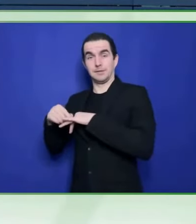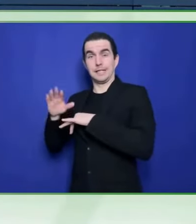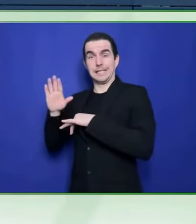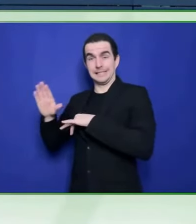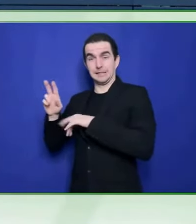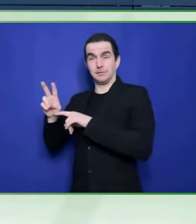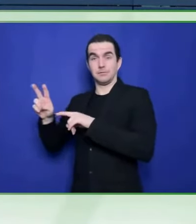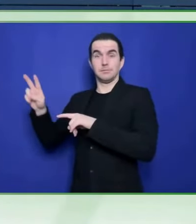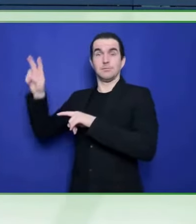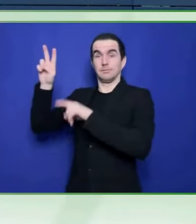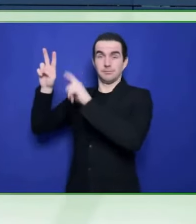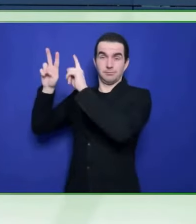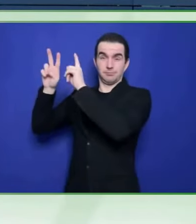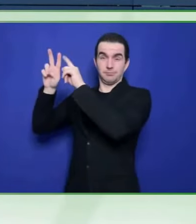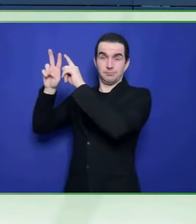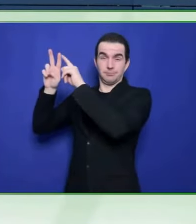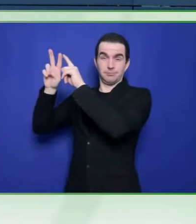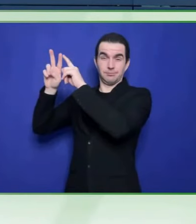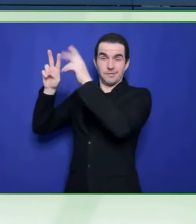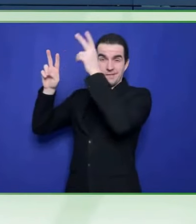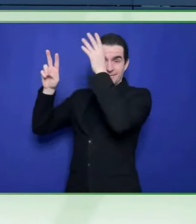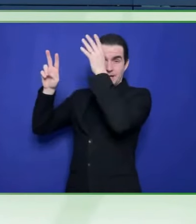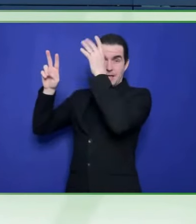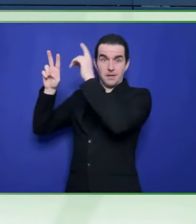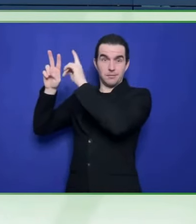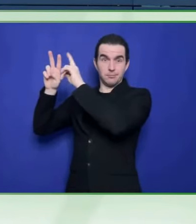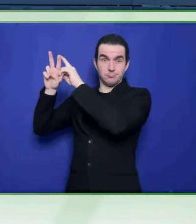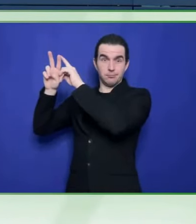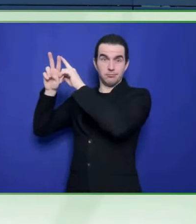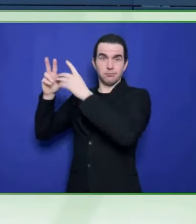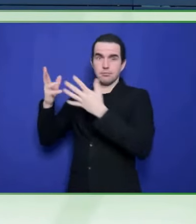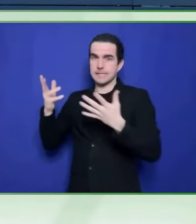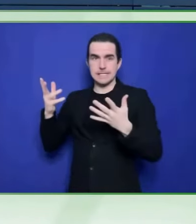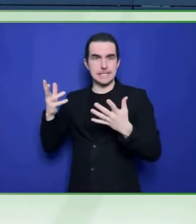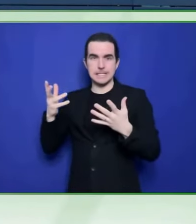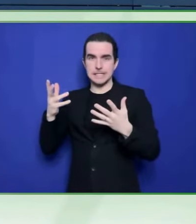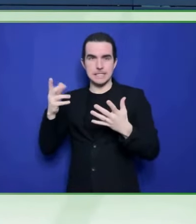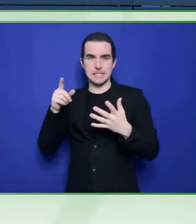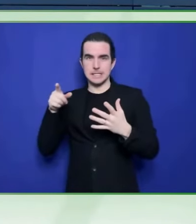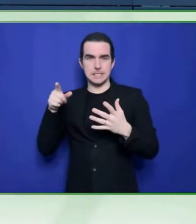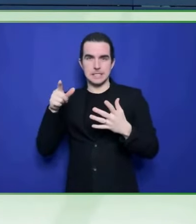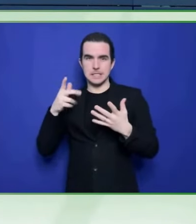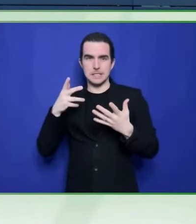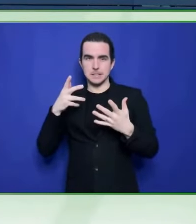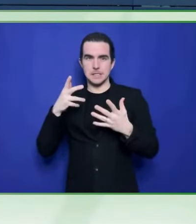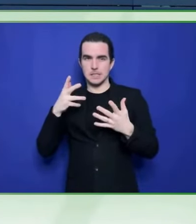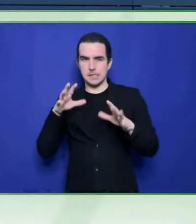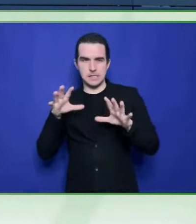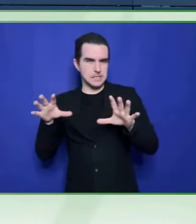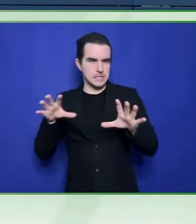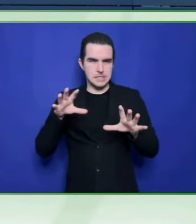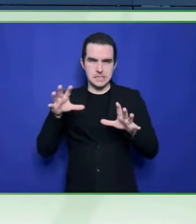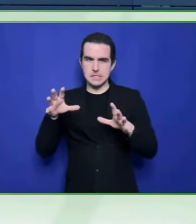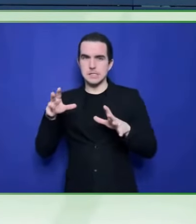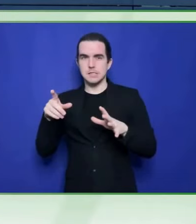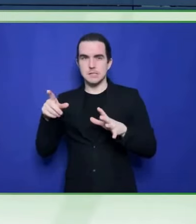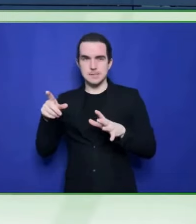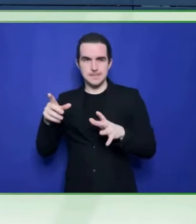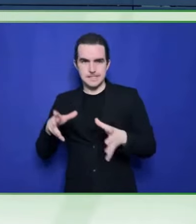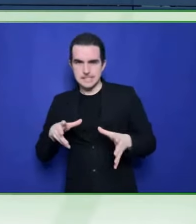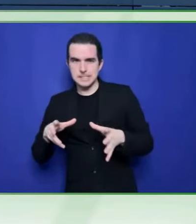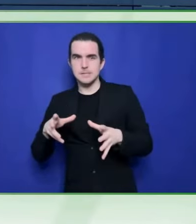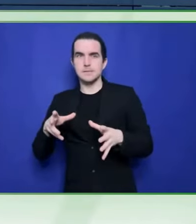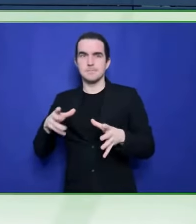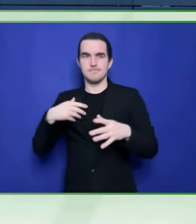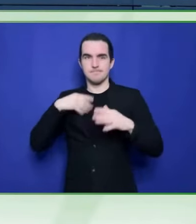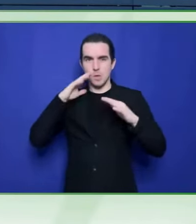technology, whether it's the ability to move swiftly and easily through an airport to get to a transit gate because we've